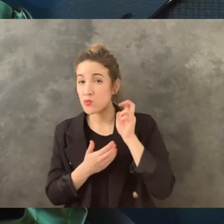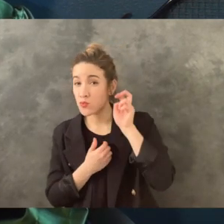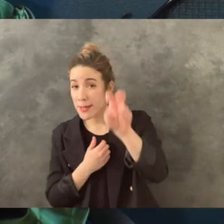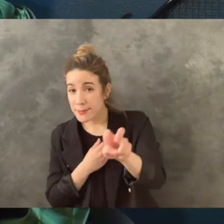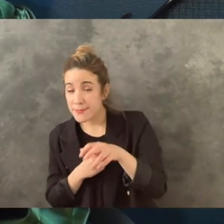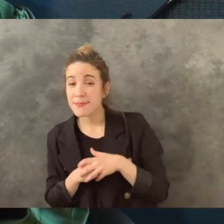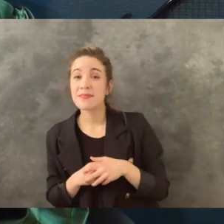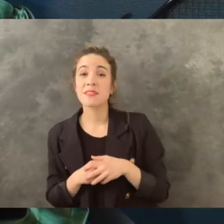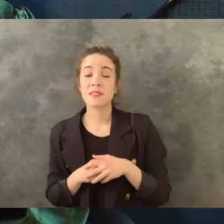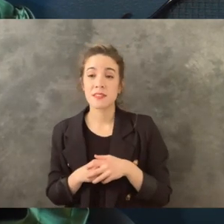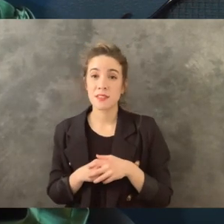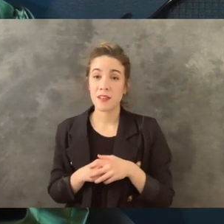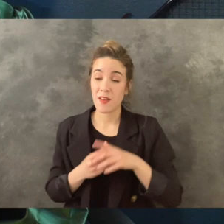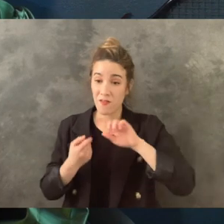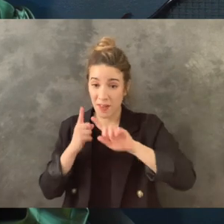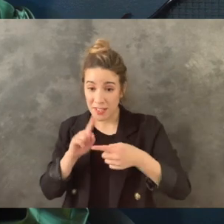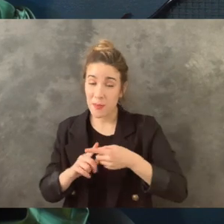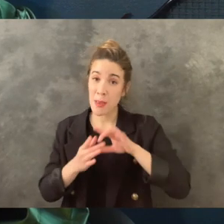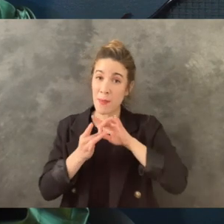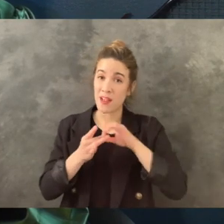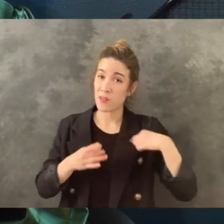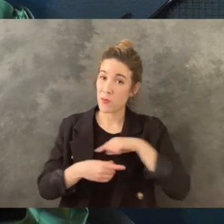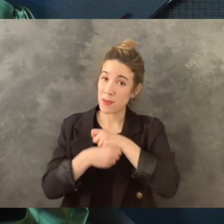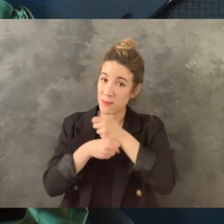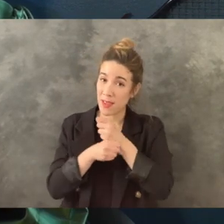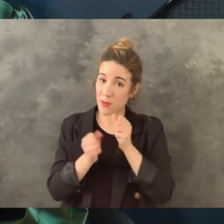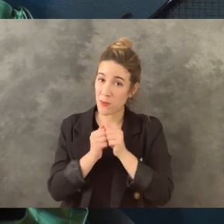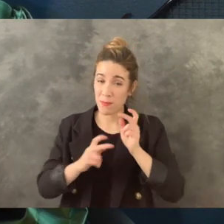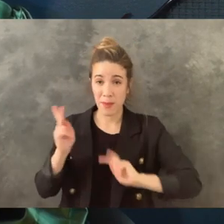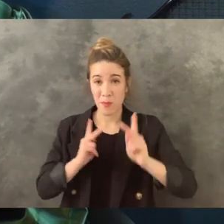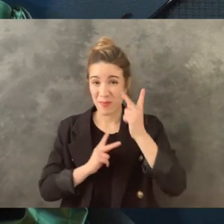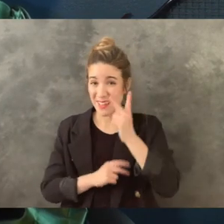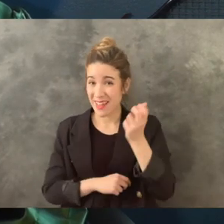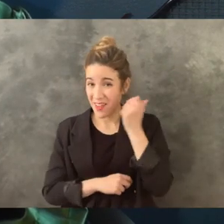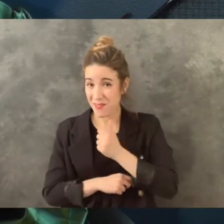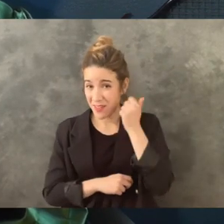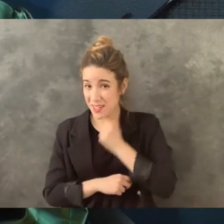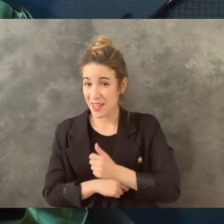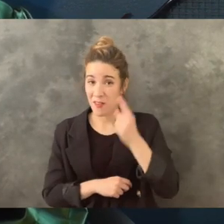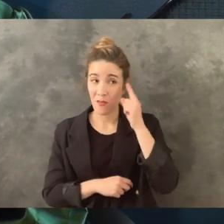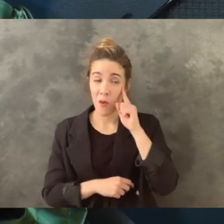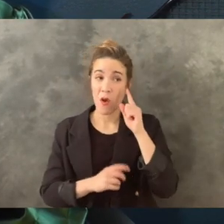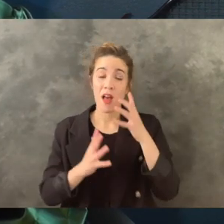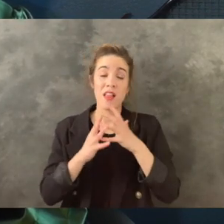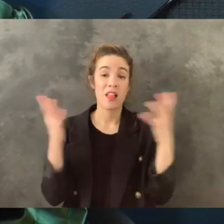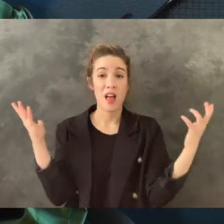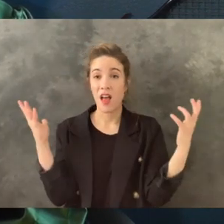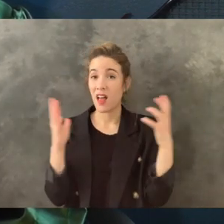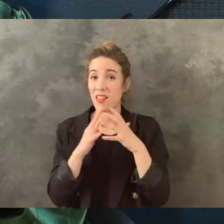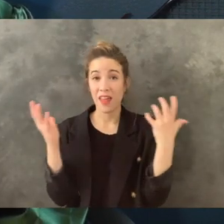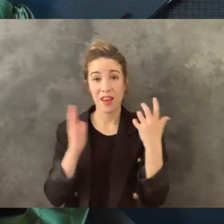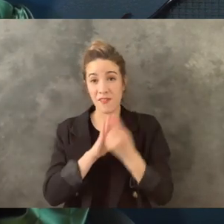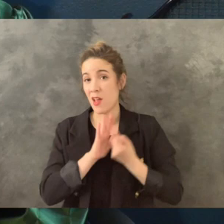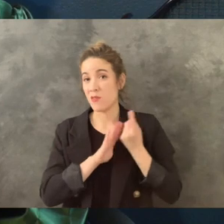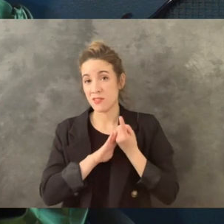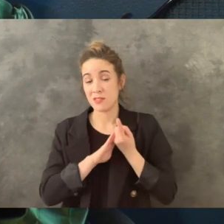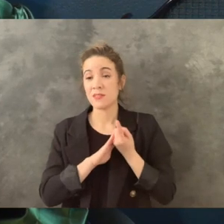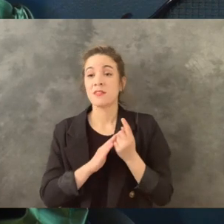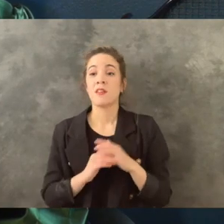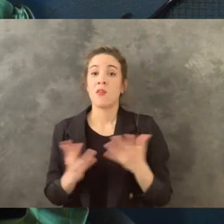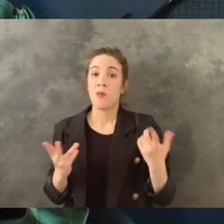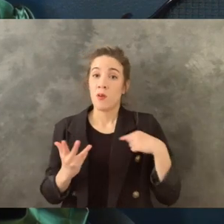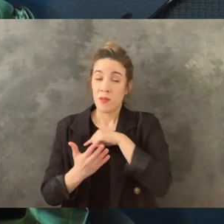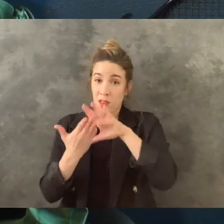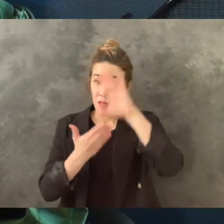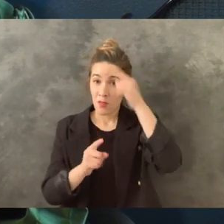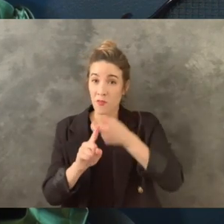trips, on the close friendships and bonds we've formed with people we've seen every day for thousands of hours, on what we've